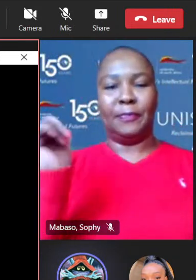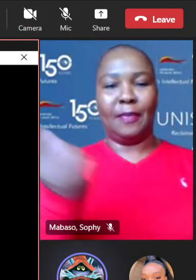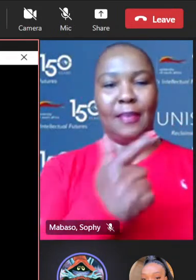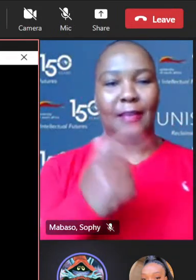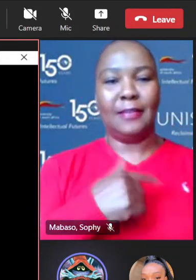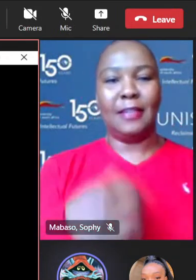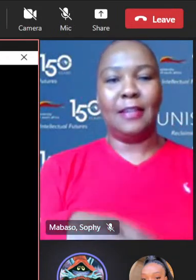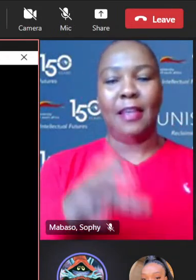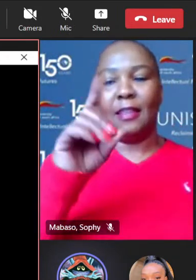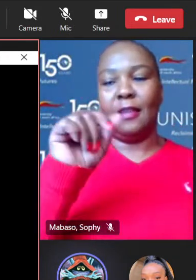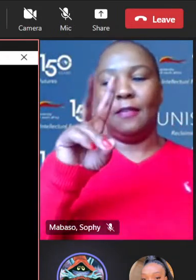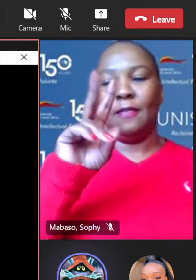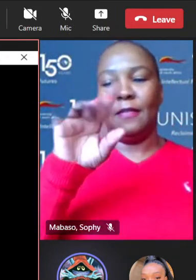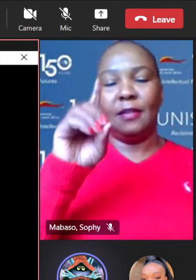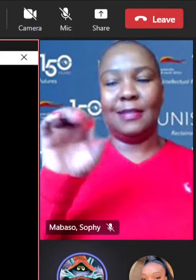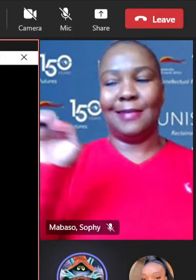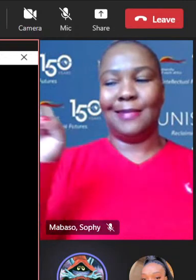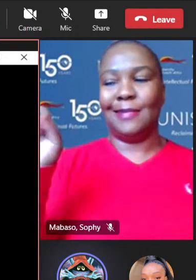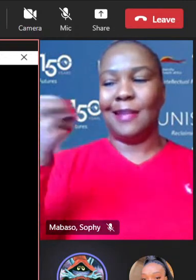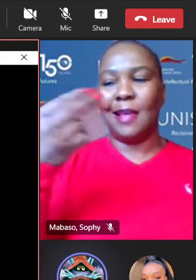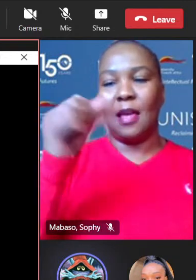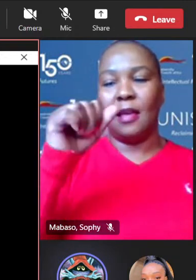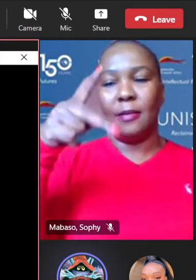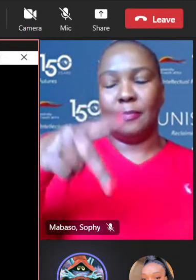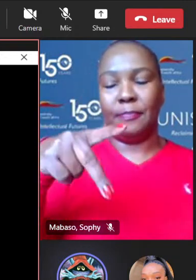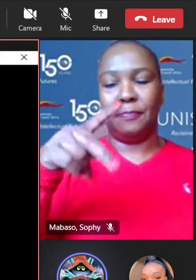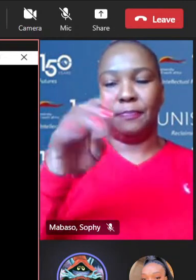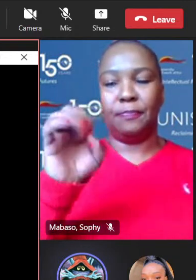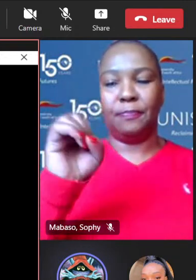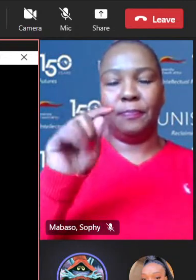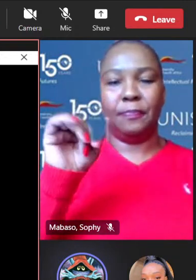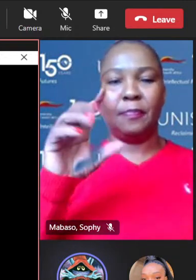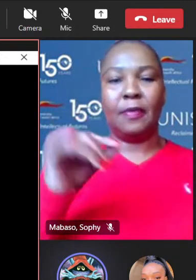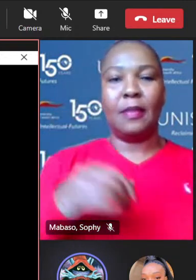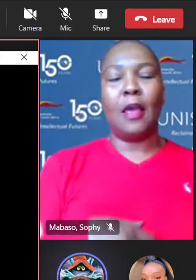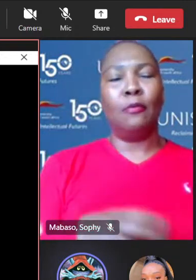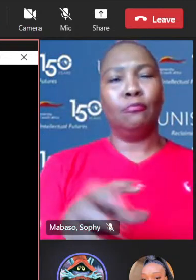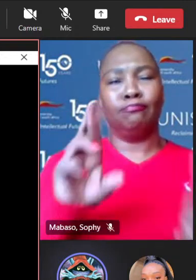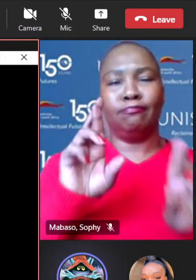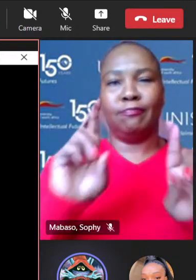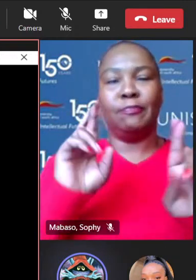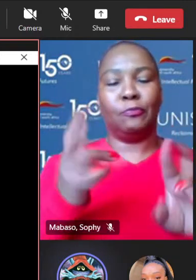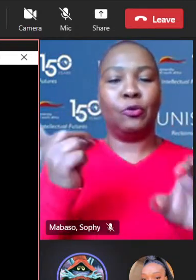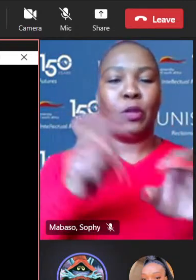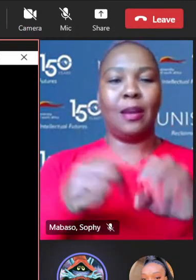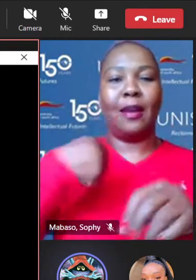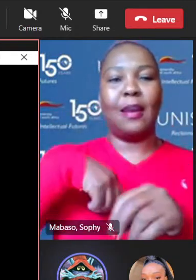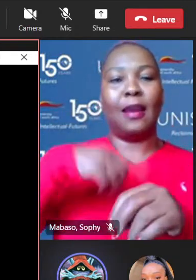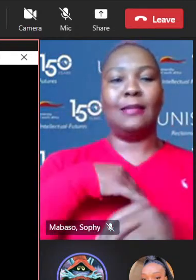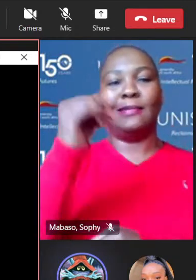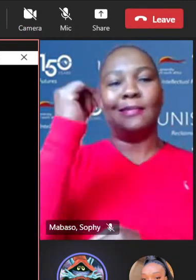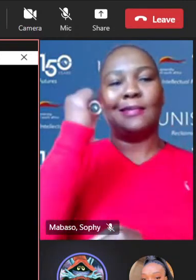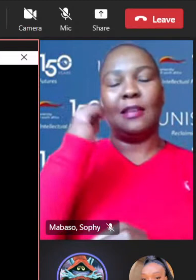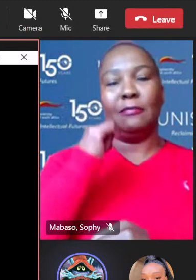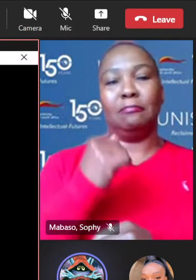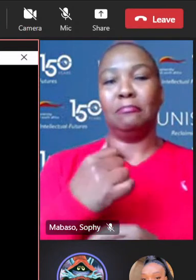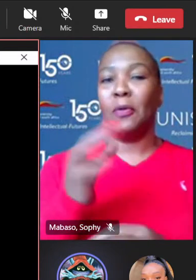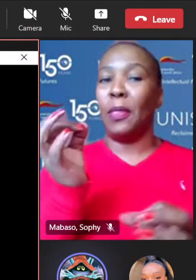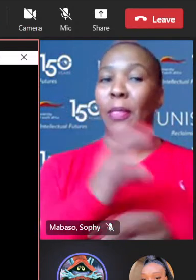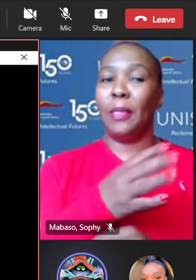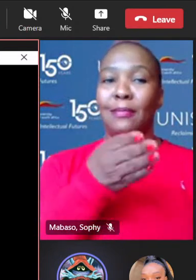program director for today. I hope you guys joined us yesterday, and if you didn't, not a problem. Please do see the